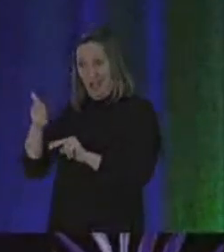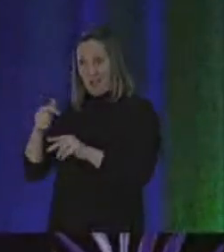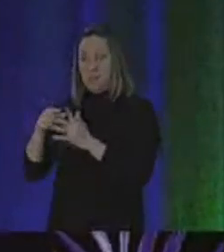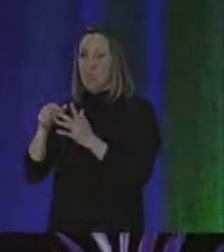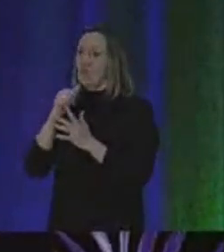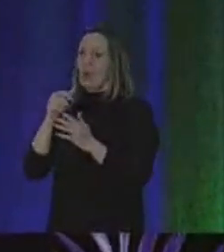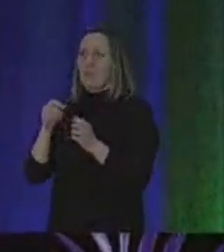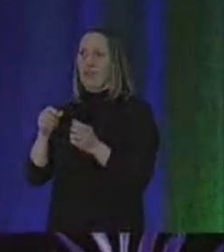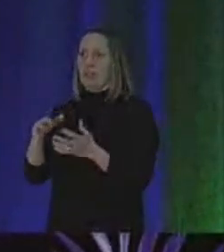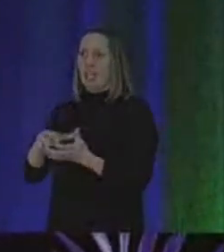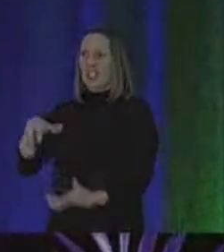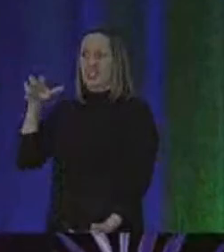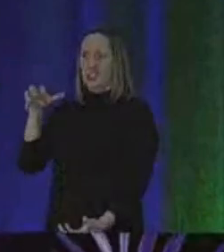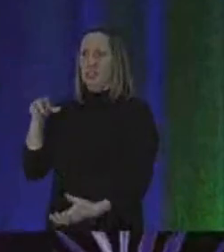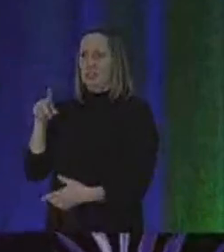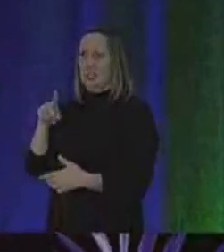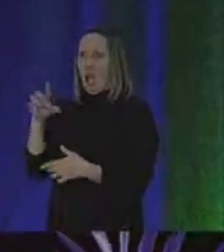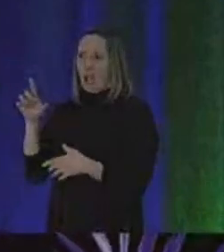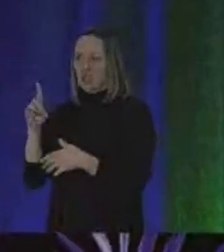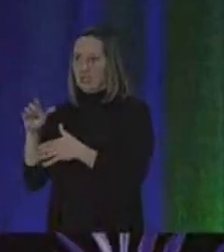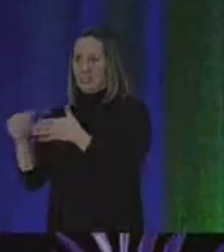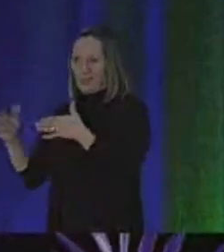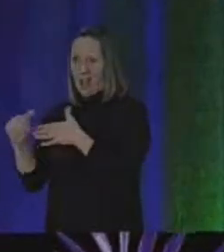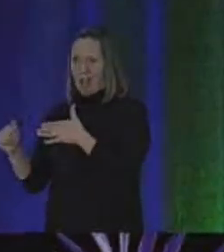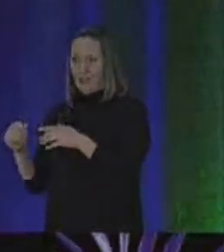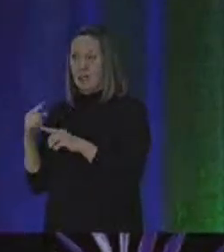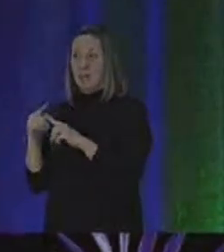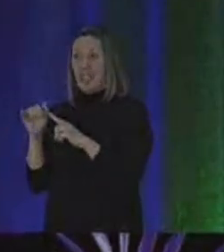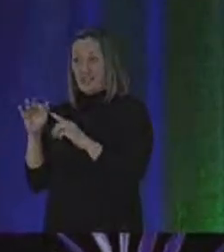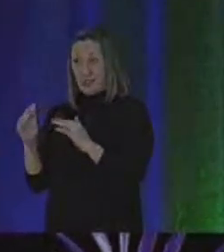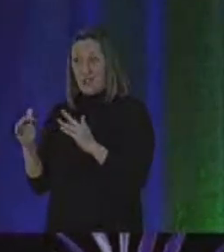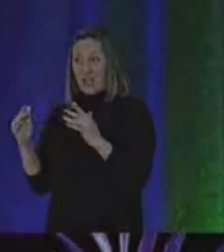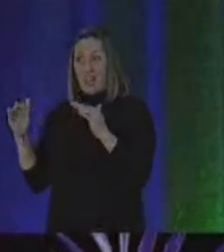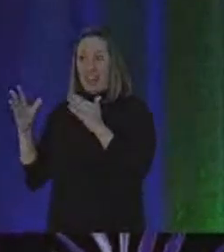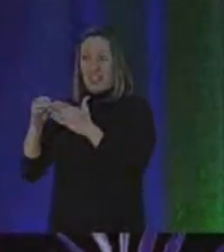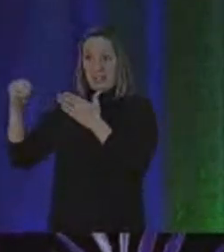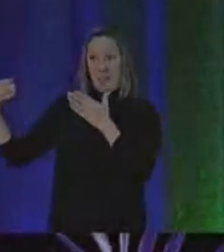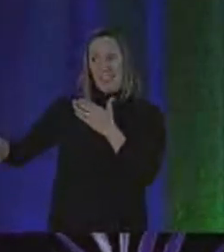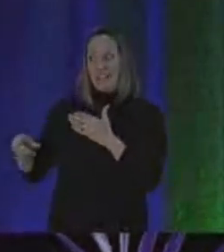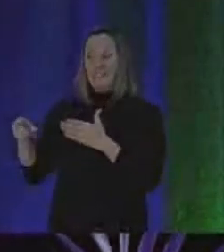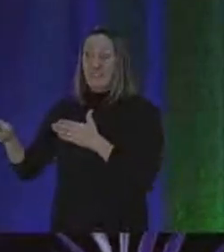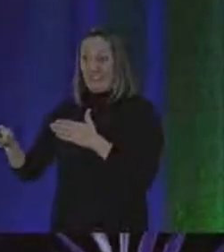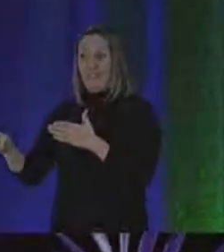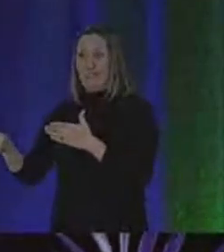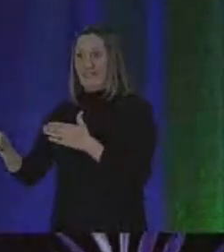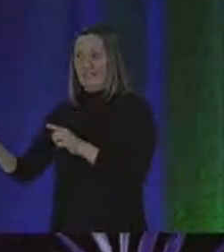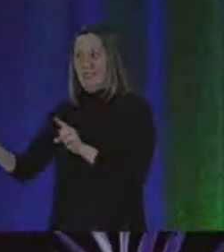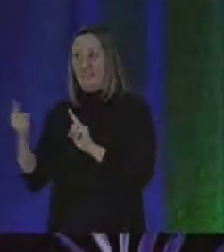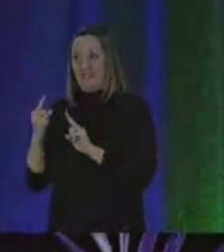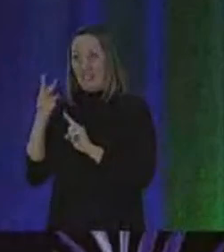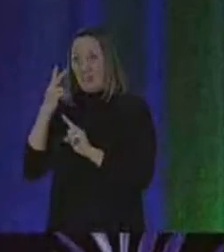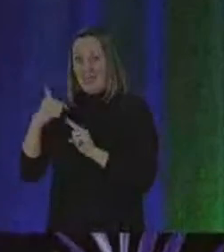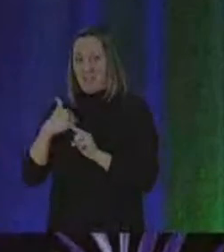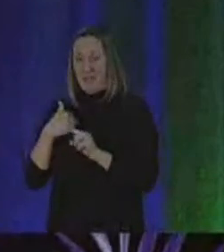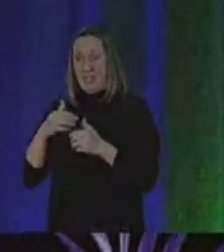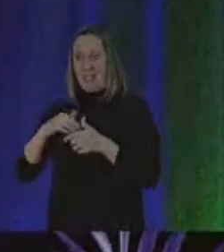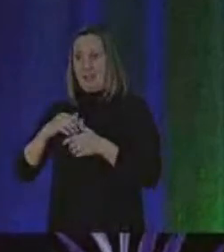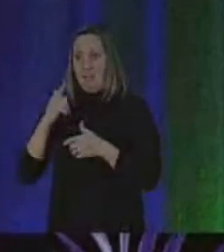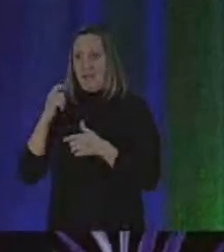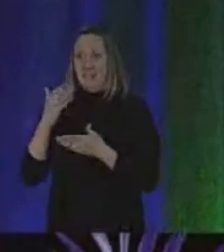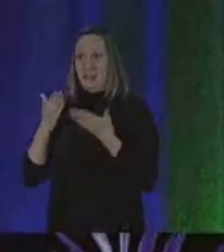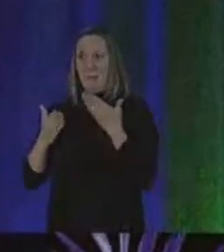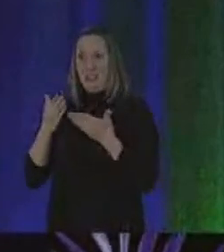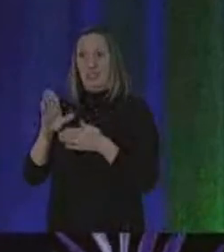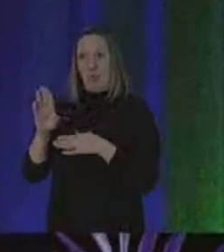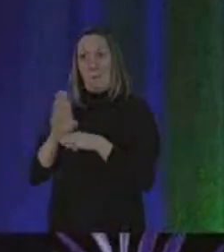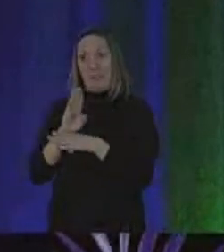talking about hundreds of dollars. And when you get to that scale where it is very expensive, like, come see me, shake my hand, because your business is probably doing very